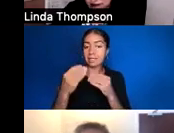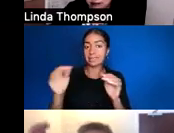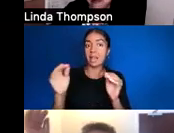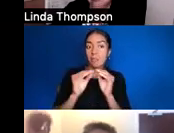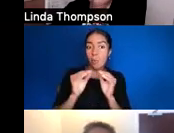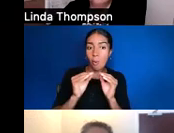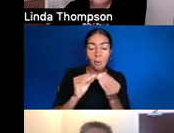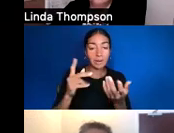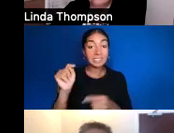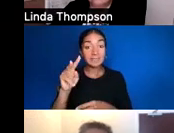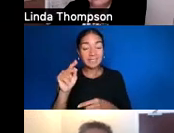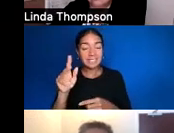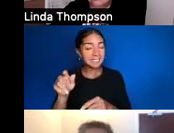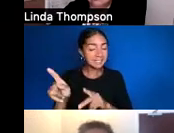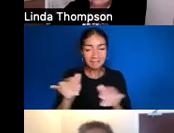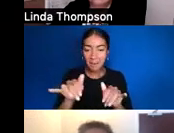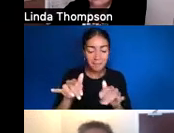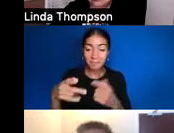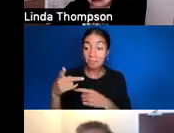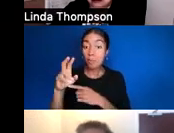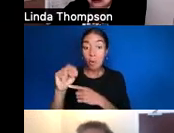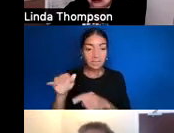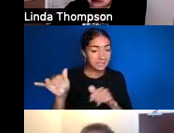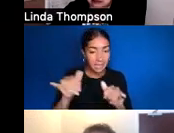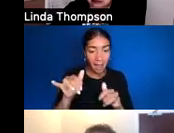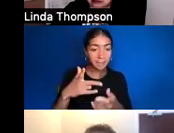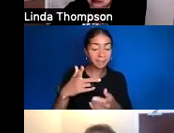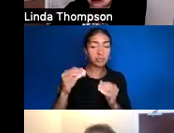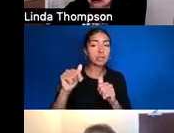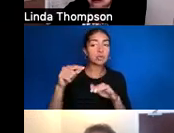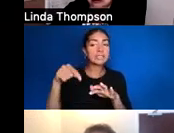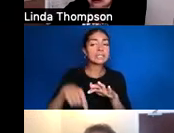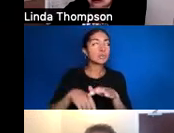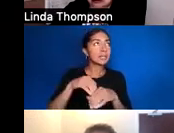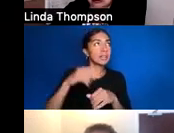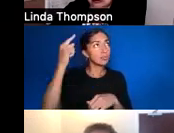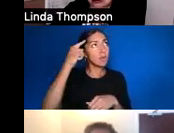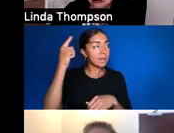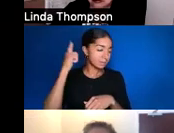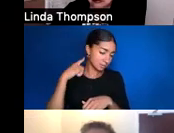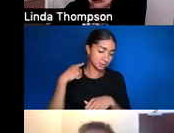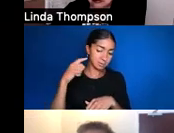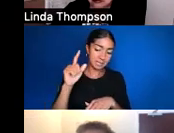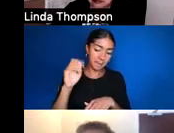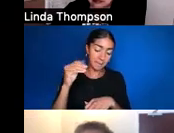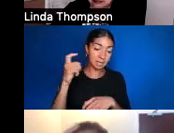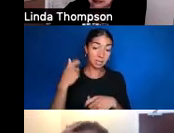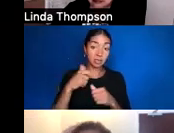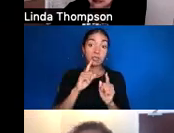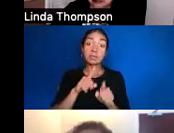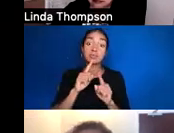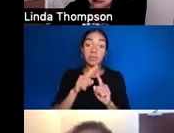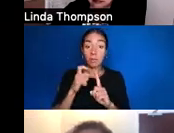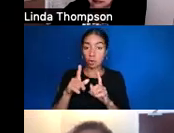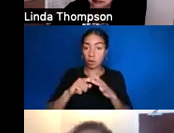like that. They're going deeper down the brainstem because you're responding from a place of your original reptilian brain,